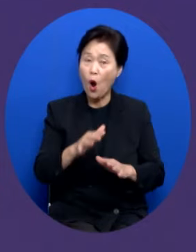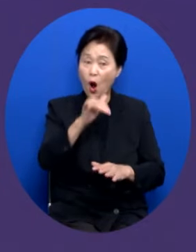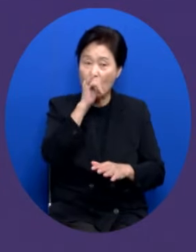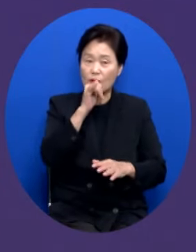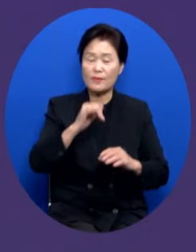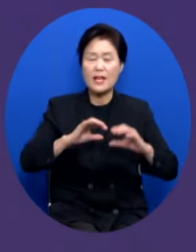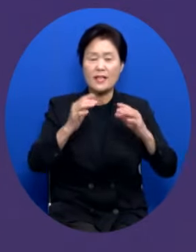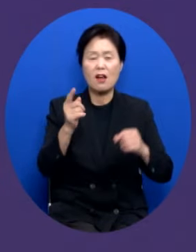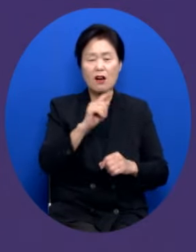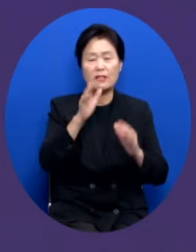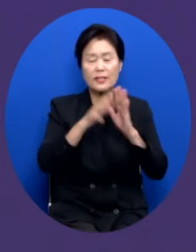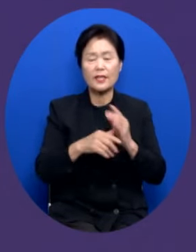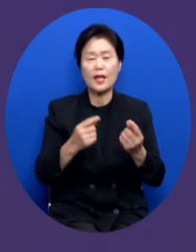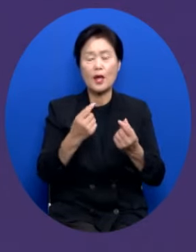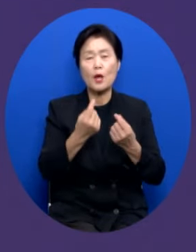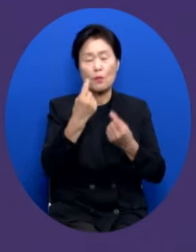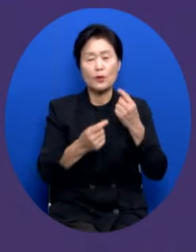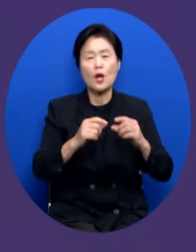more marginalized.